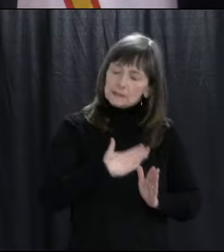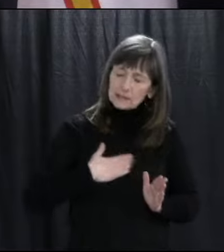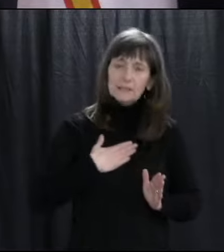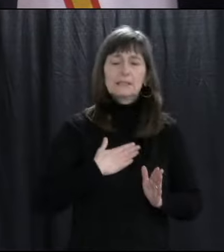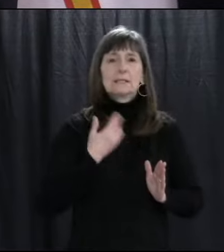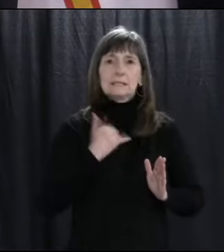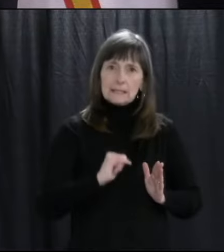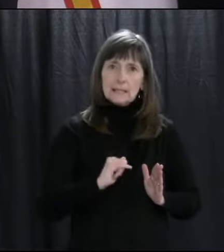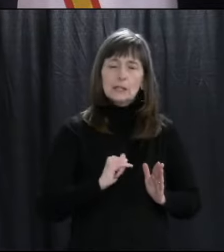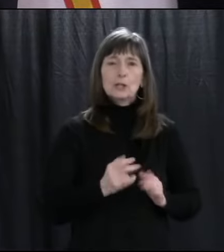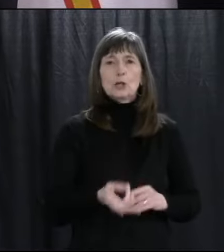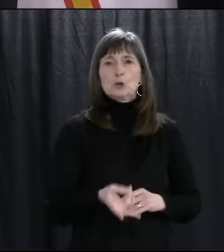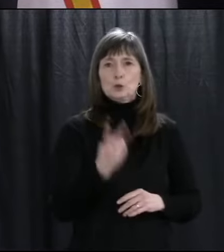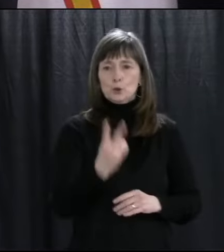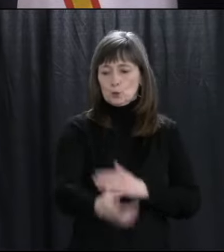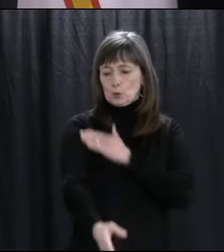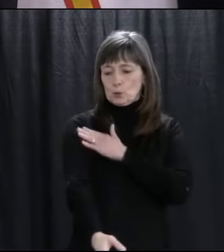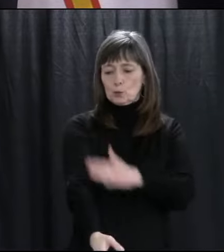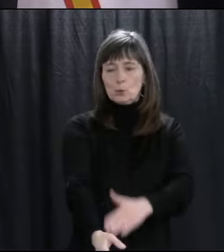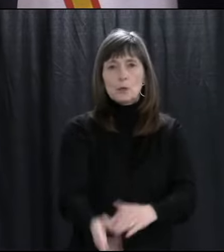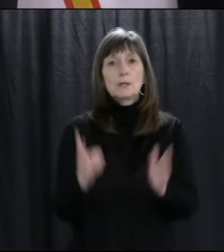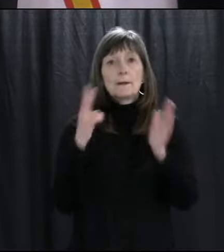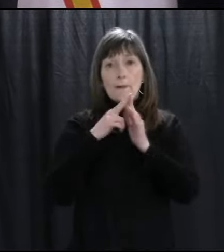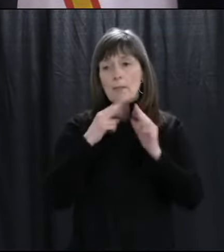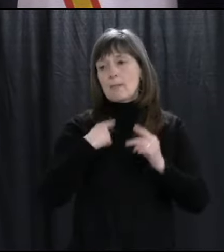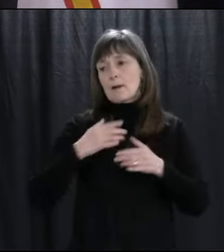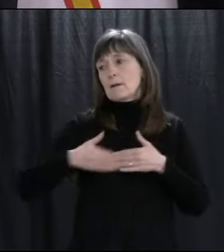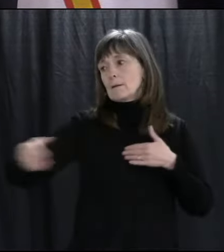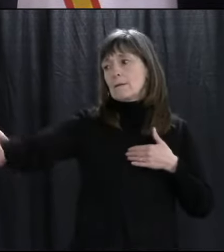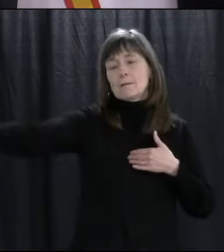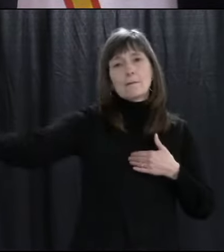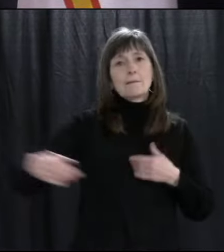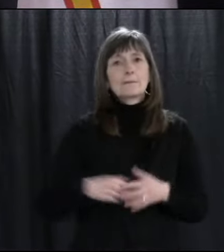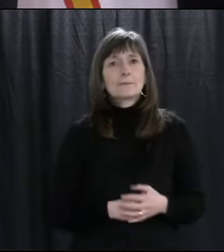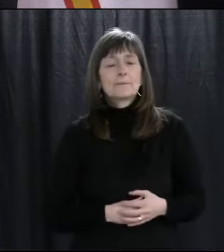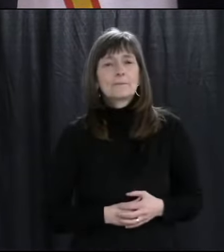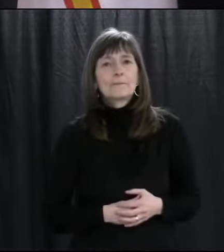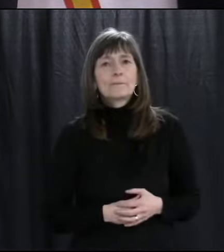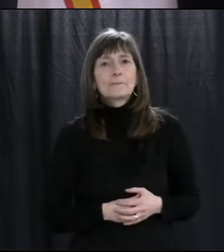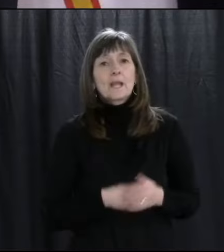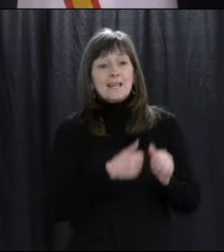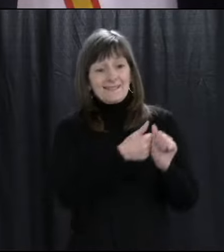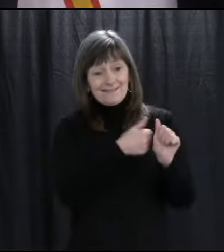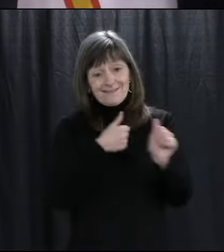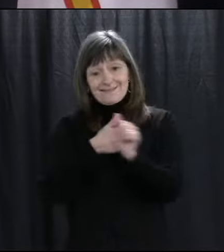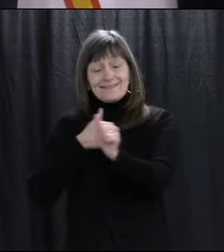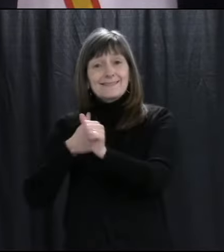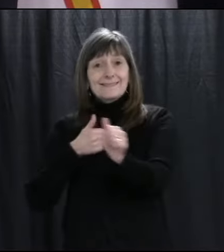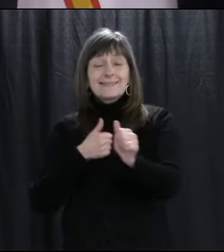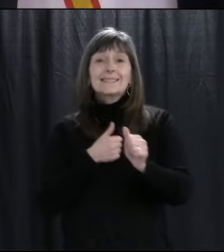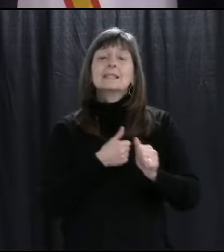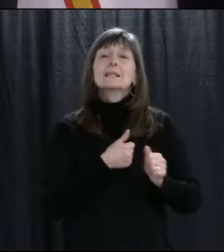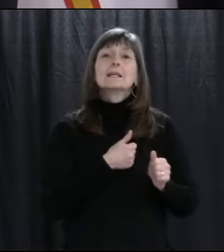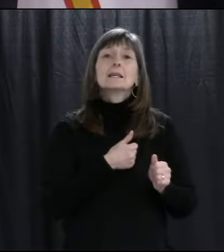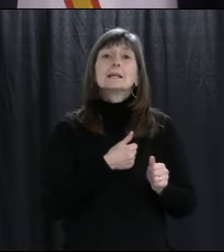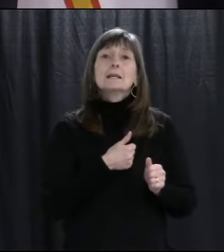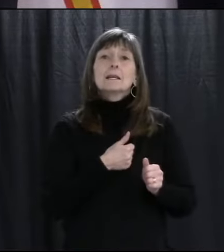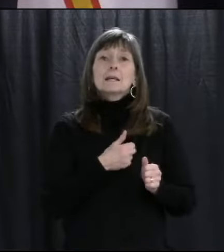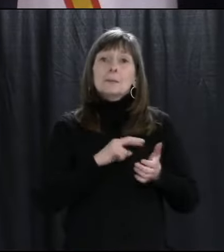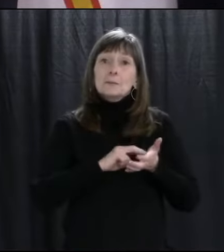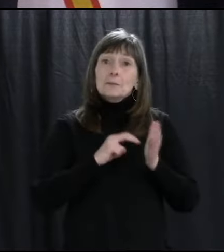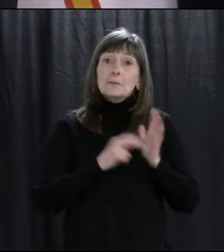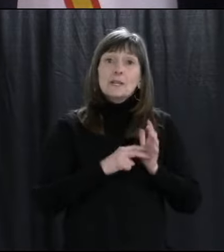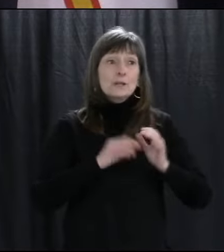the 2 arm-length distance. Social distancing, however, does not mean no